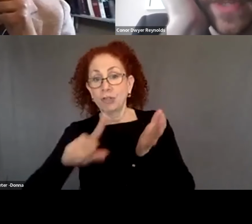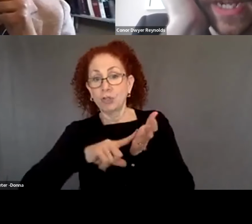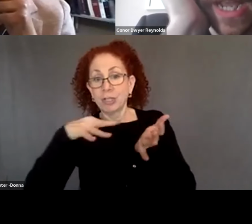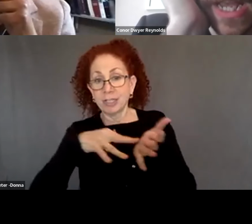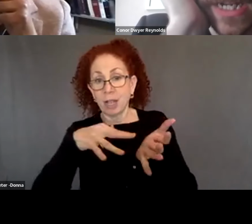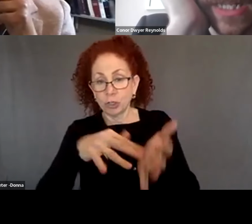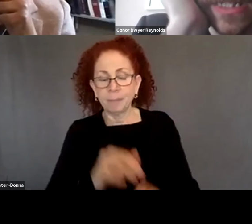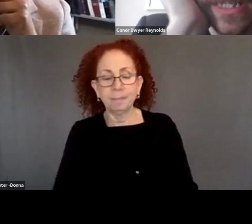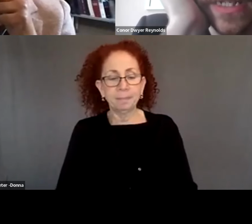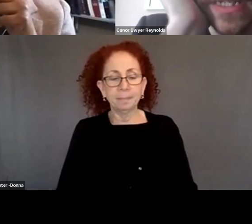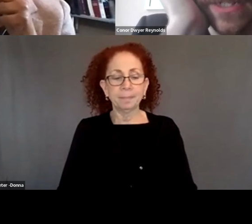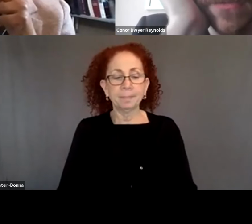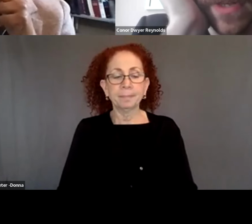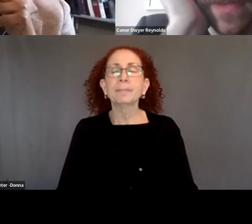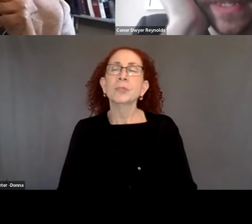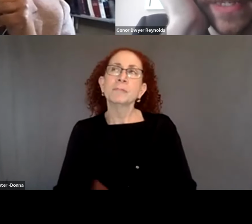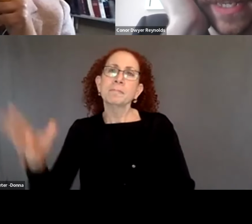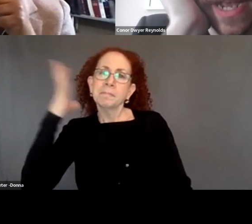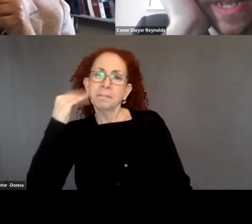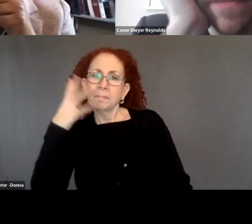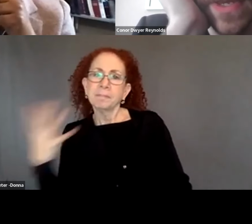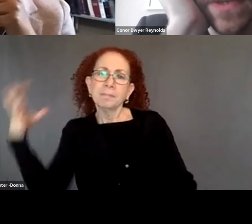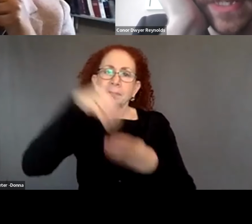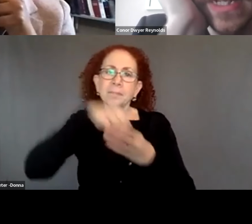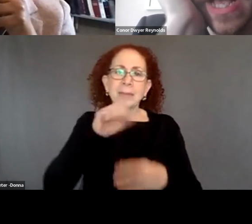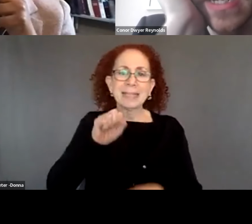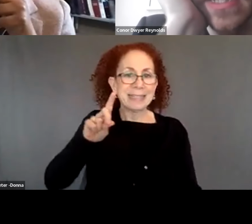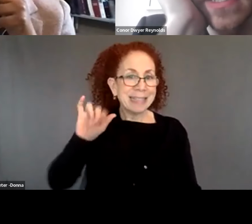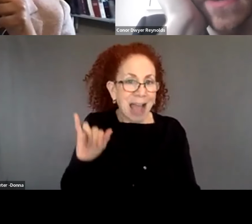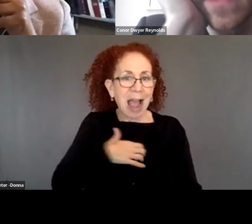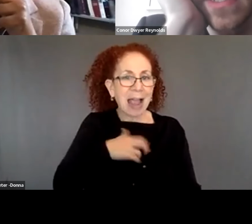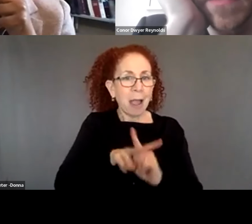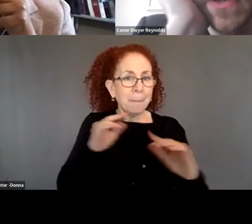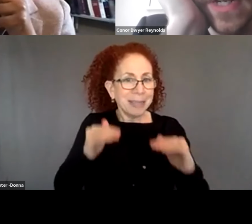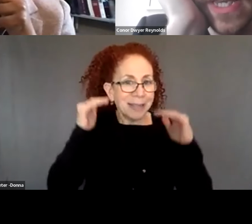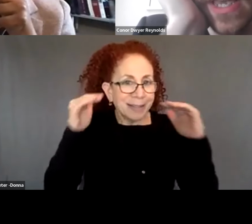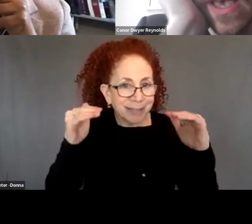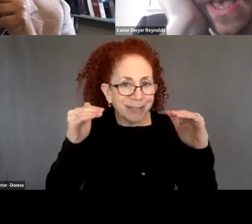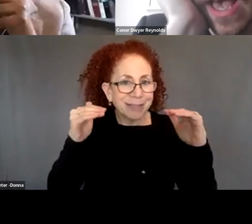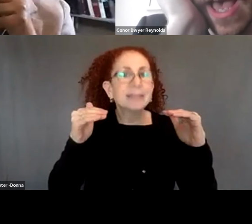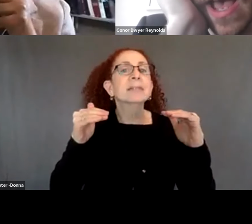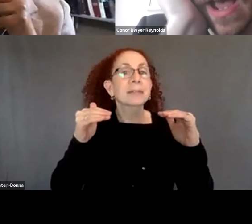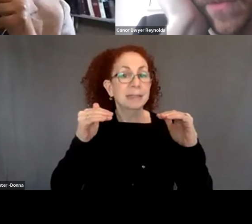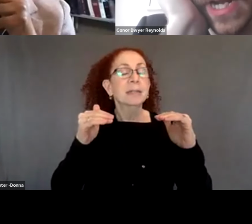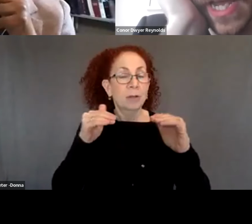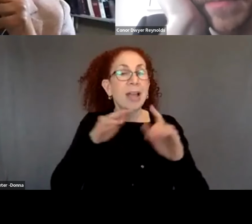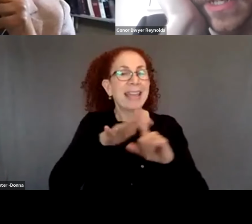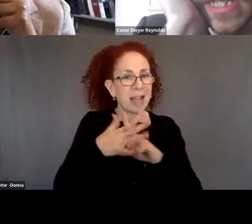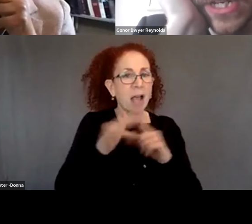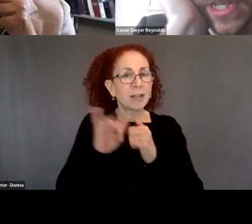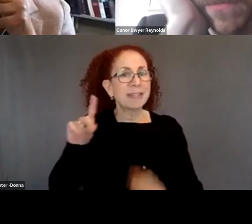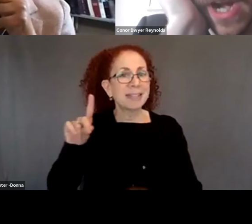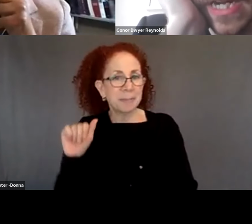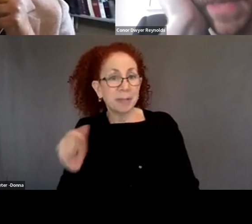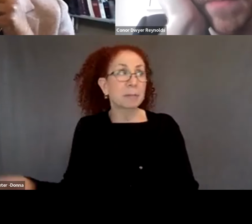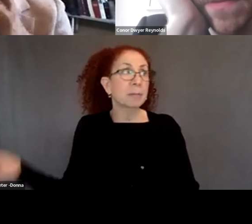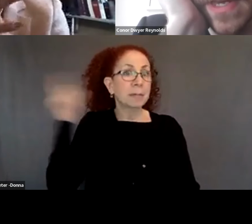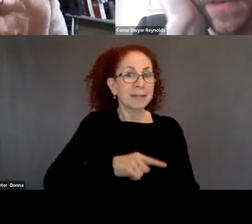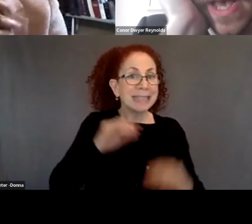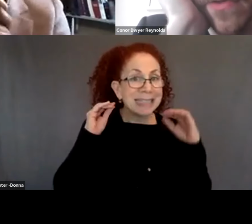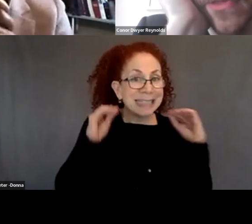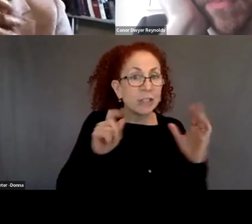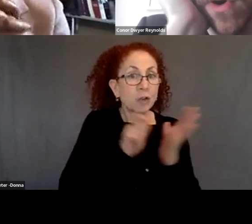out of that context and dealing with SSDI appeals in the context of disability, when I came to teaching and writing, made